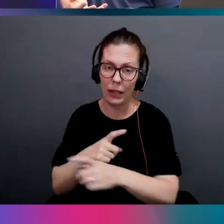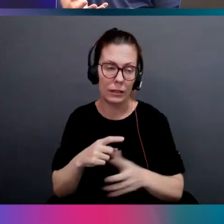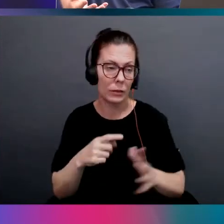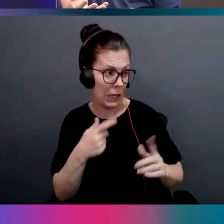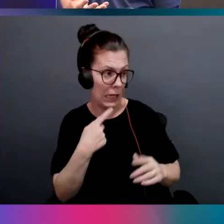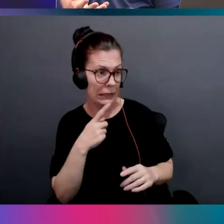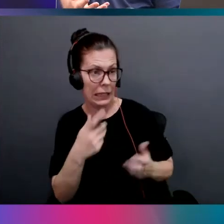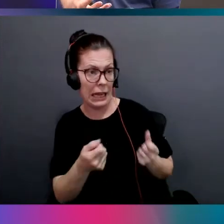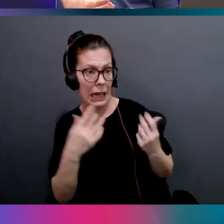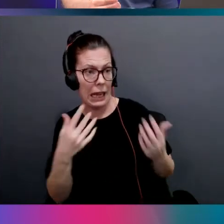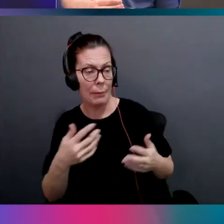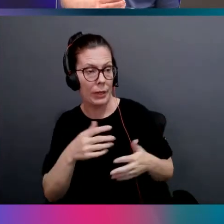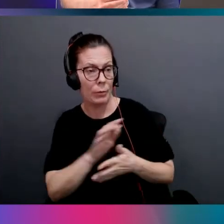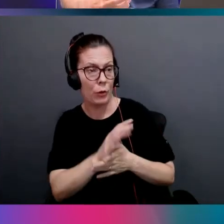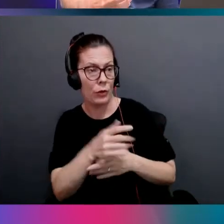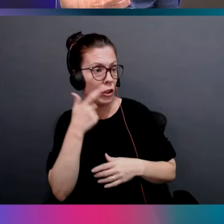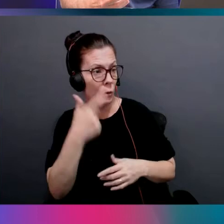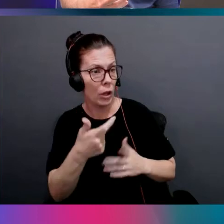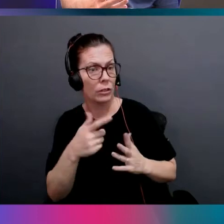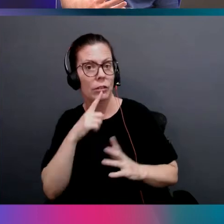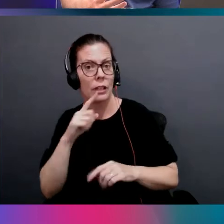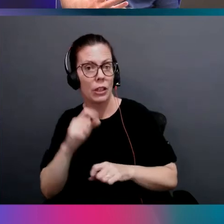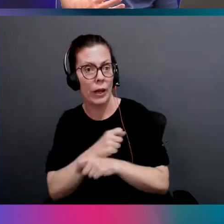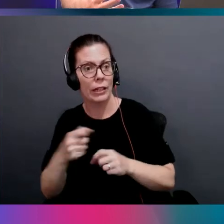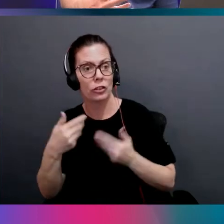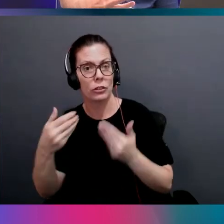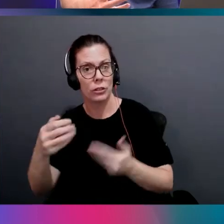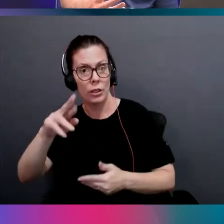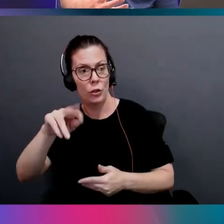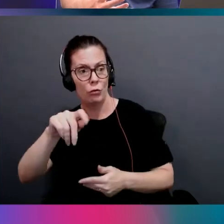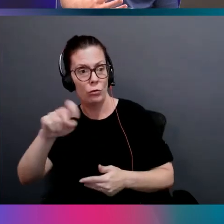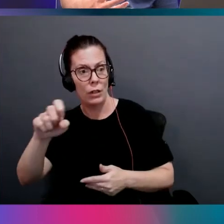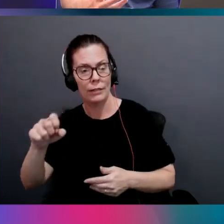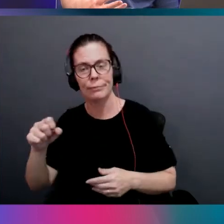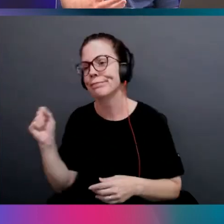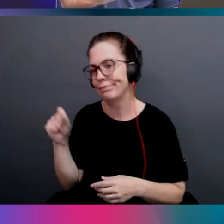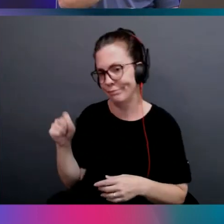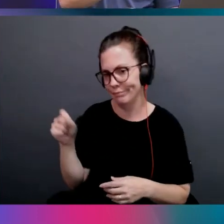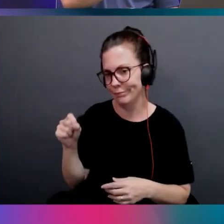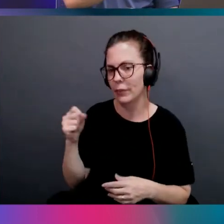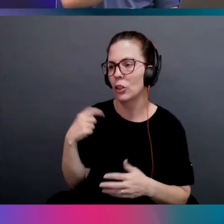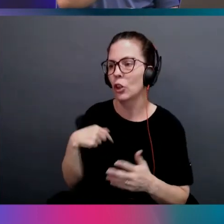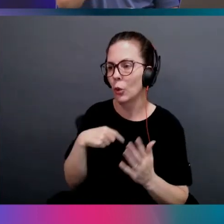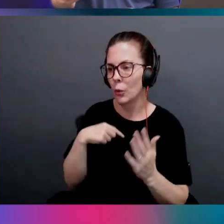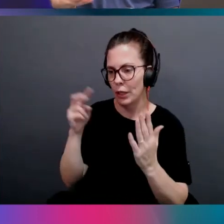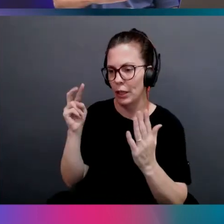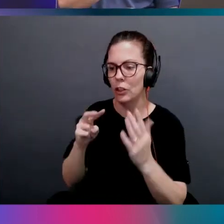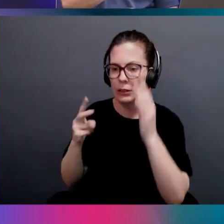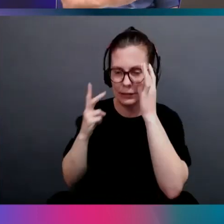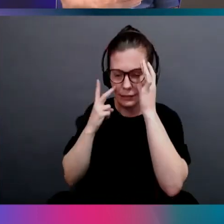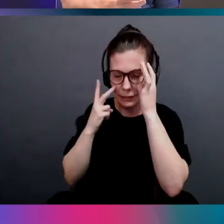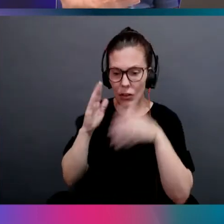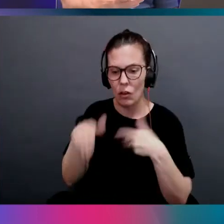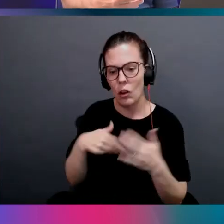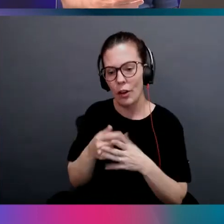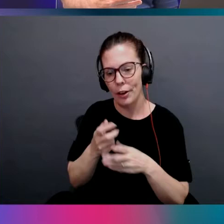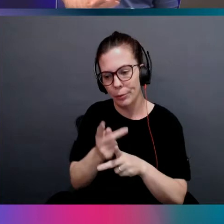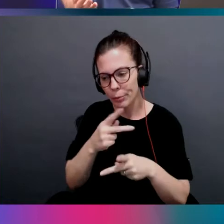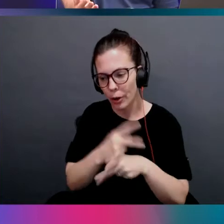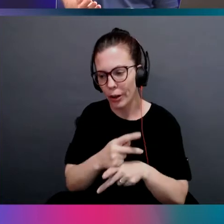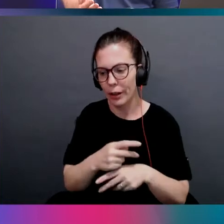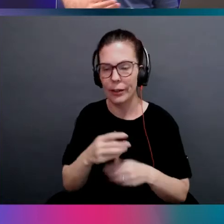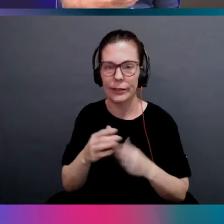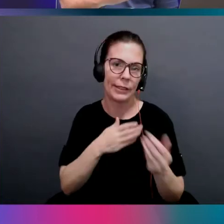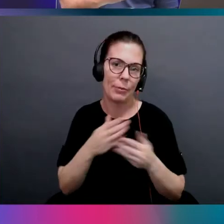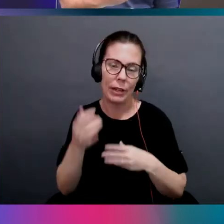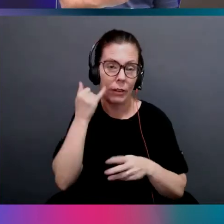actually rated? Right. And so we look at the fact that not only all the products, whether it is products